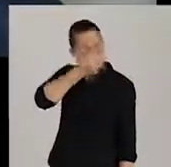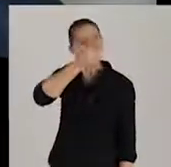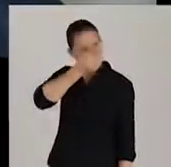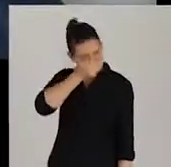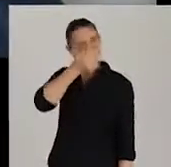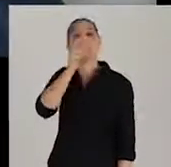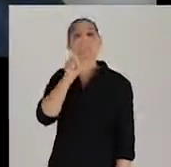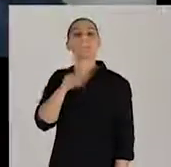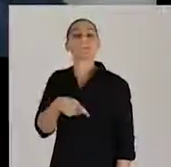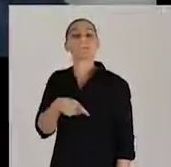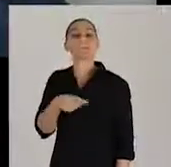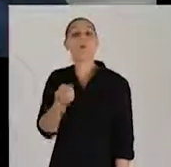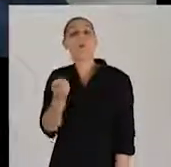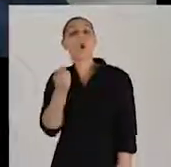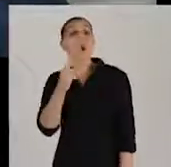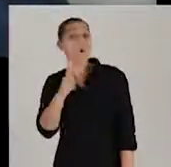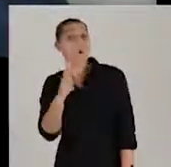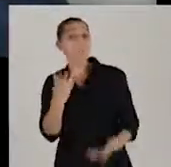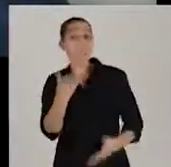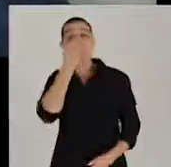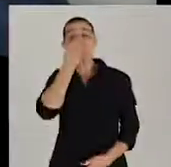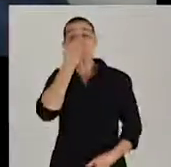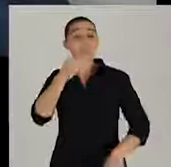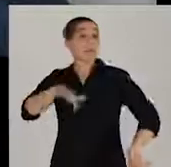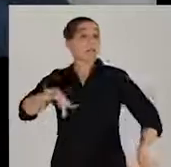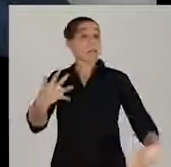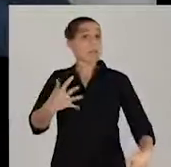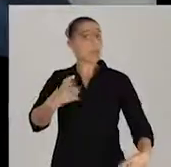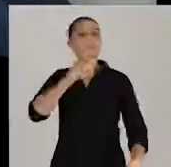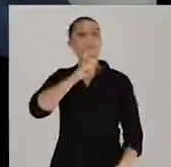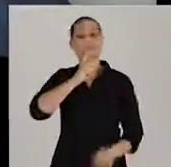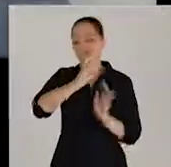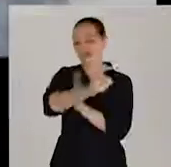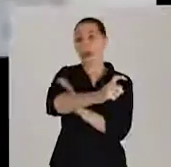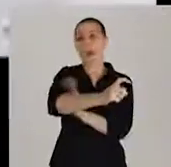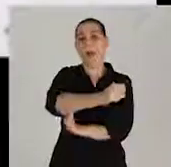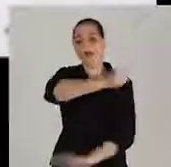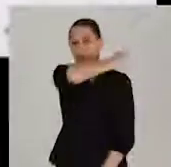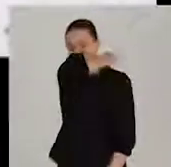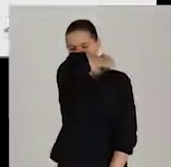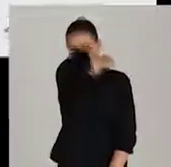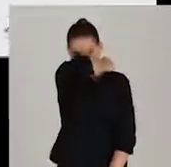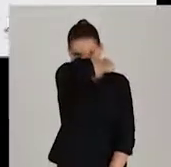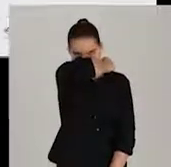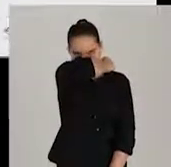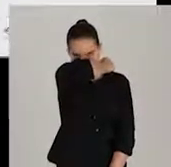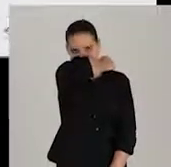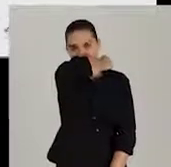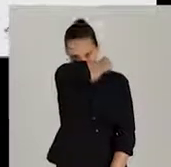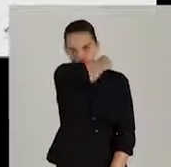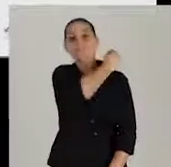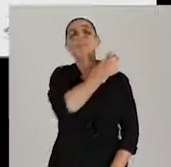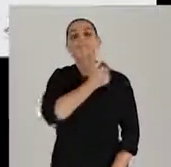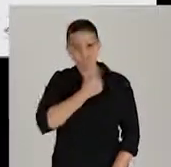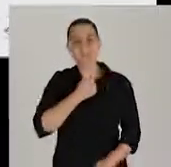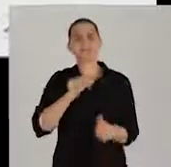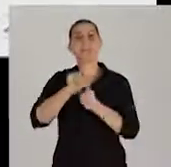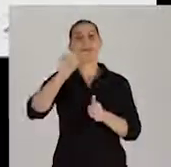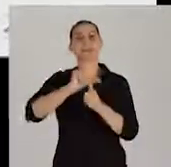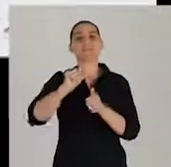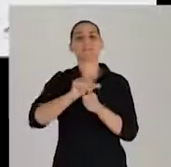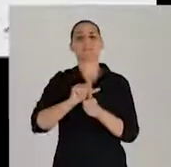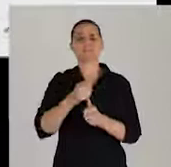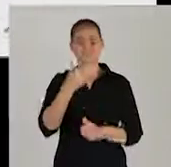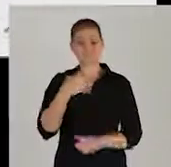or sneezing into the upper arm or elbow is the preferred technique for preventing the spread of infection. This may